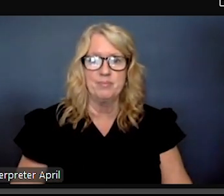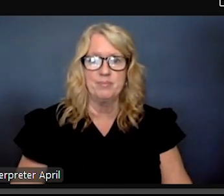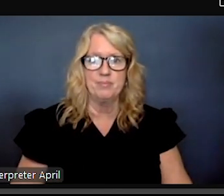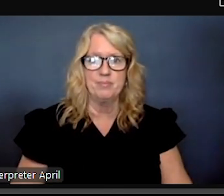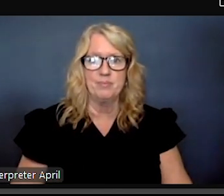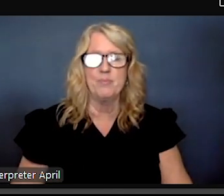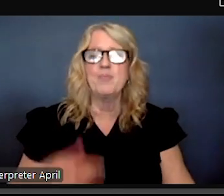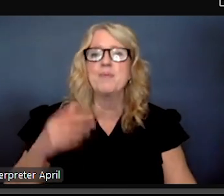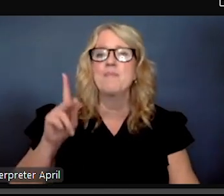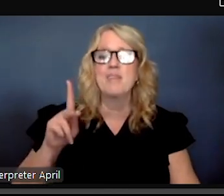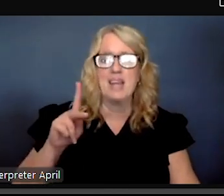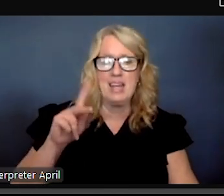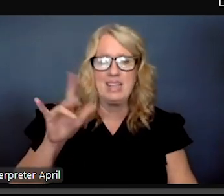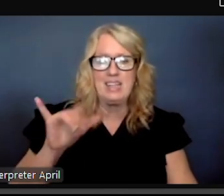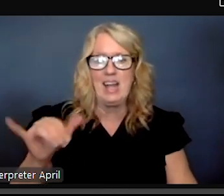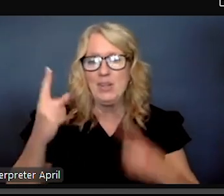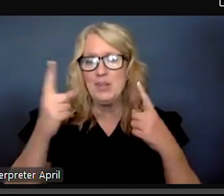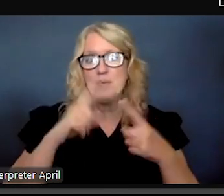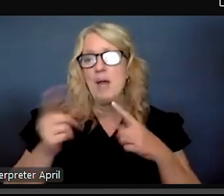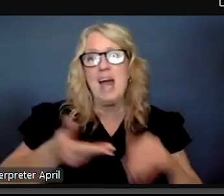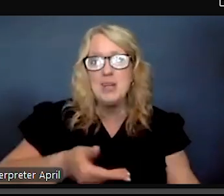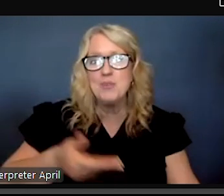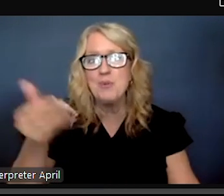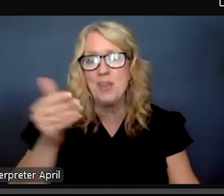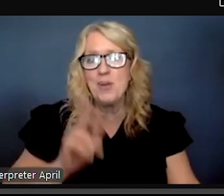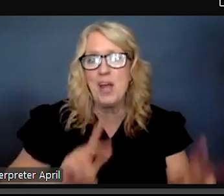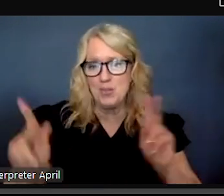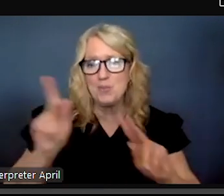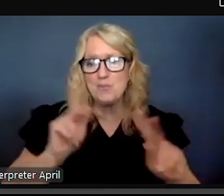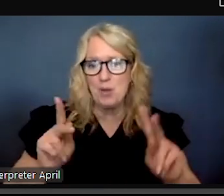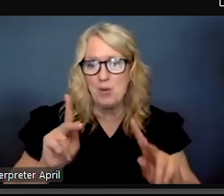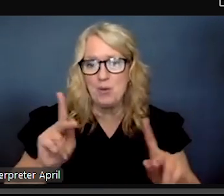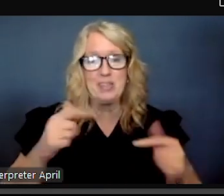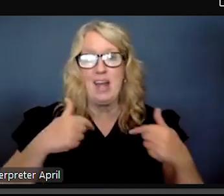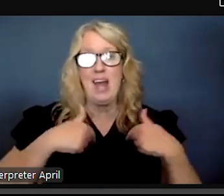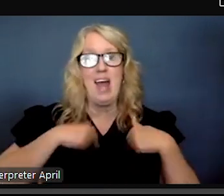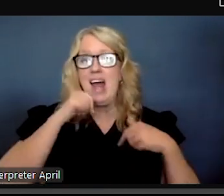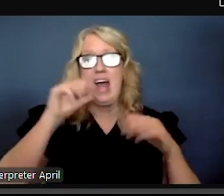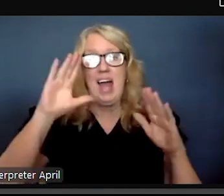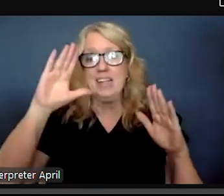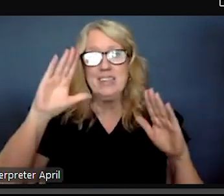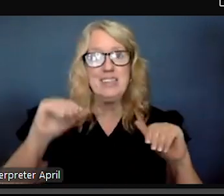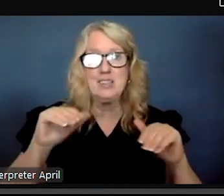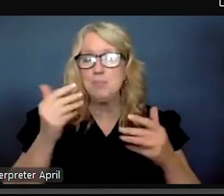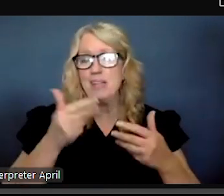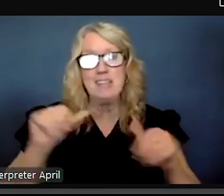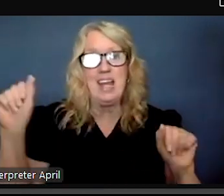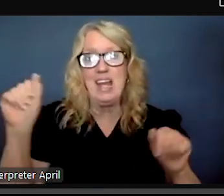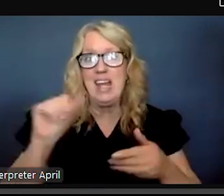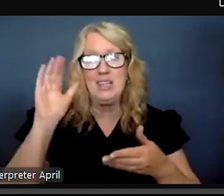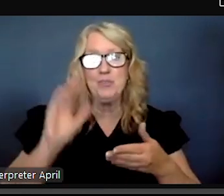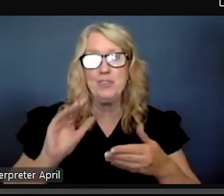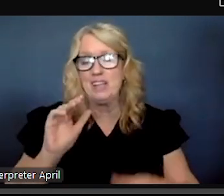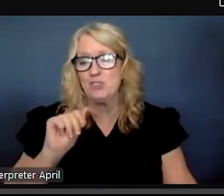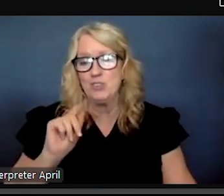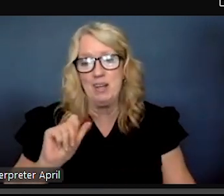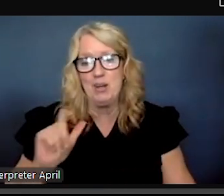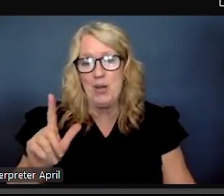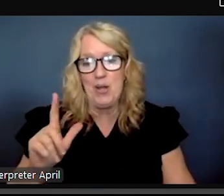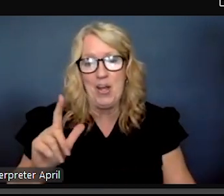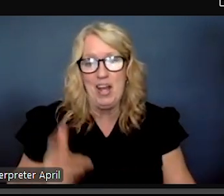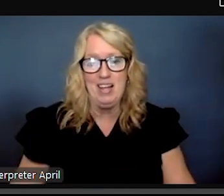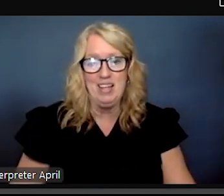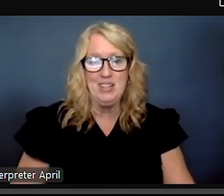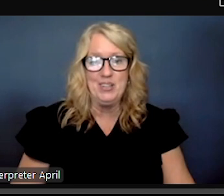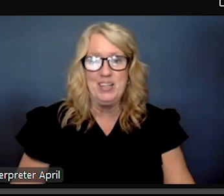These are just Kelly's thoughts. I'd welcome other folks weighing in, but I didn't expect any reduction whatsoever. Um,